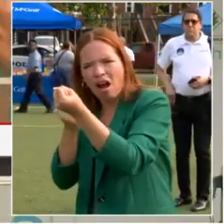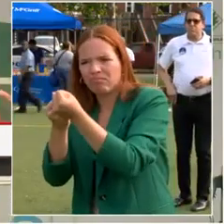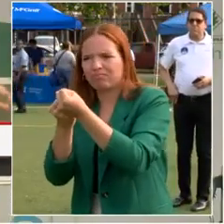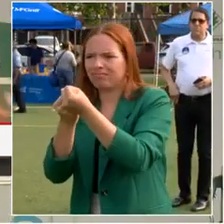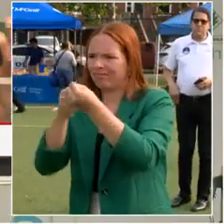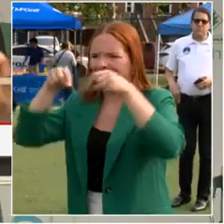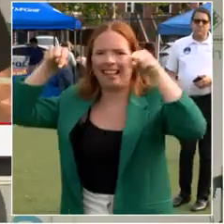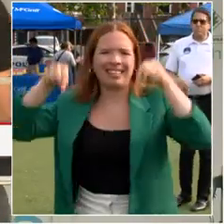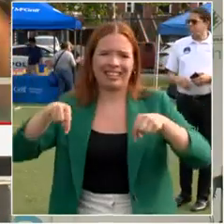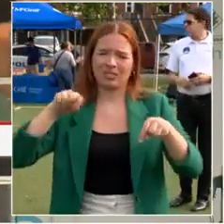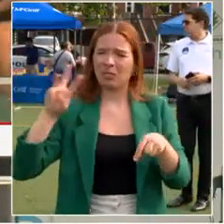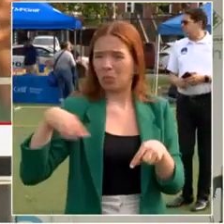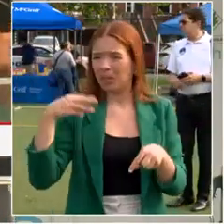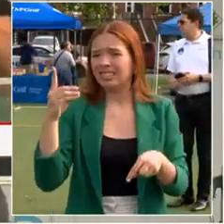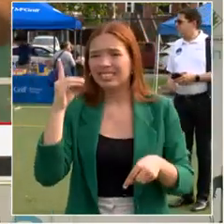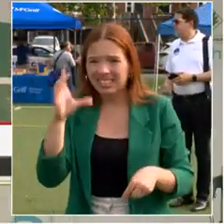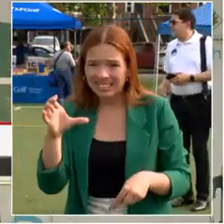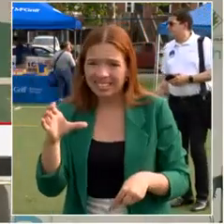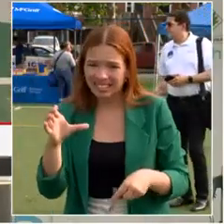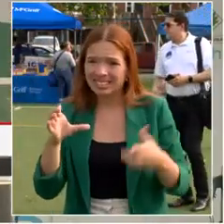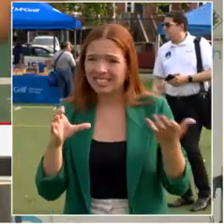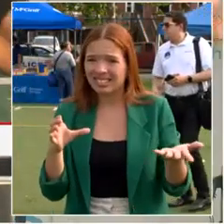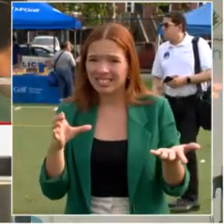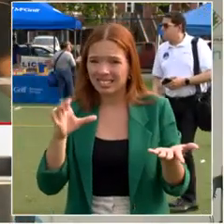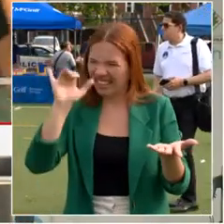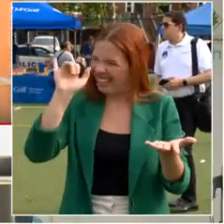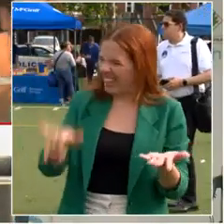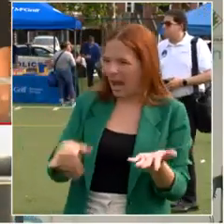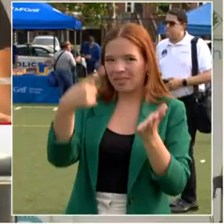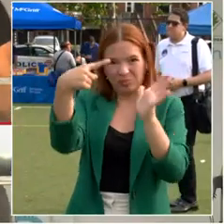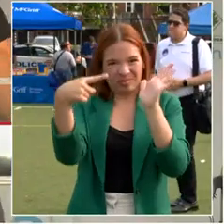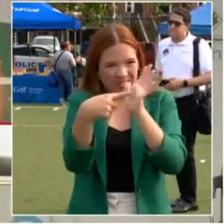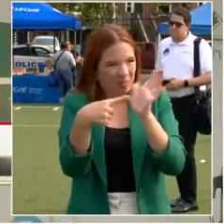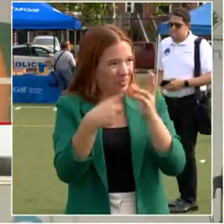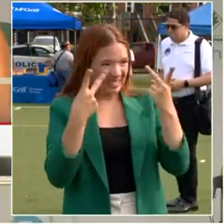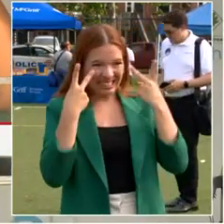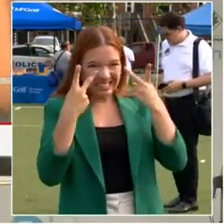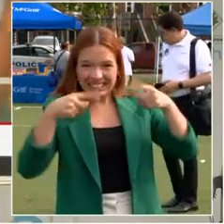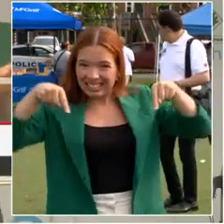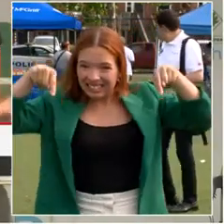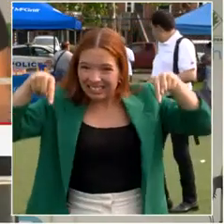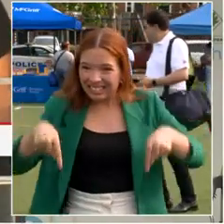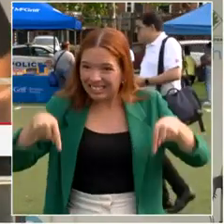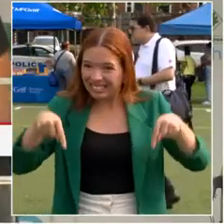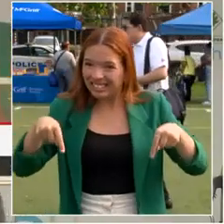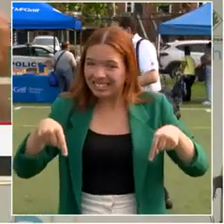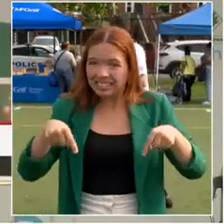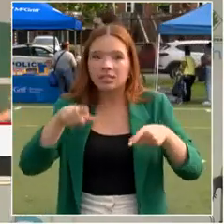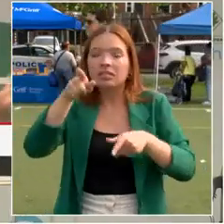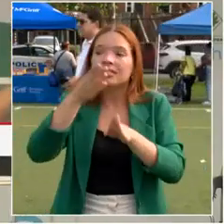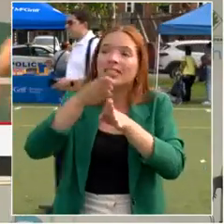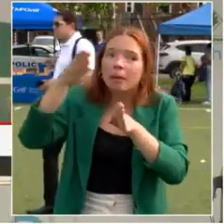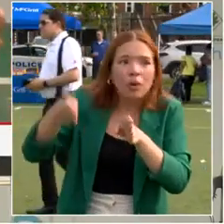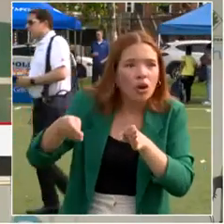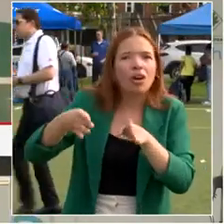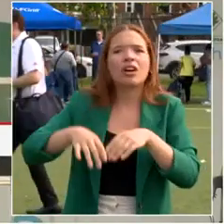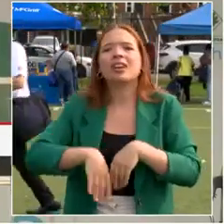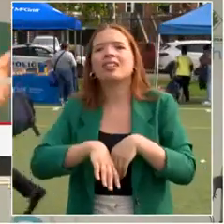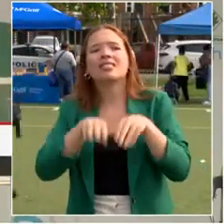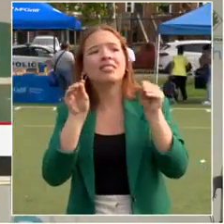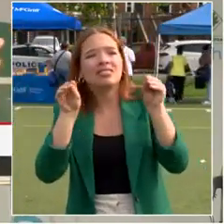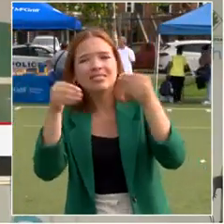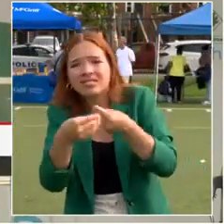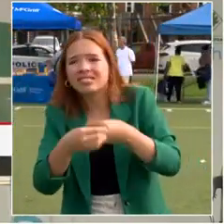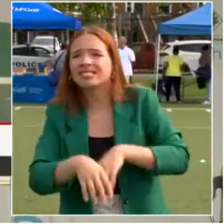is a demonstration of that, of government, partners, neighbors, community organizations, all coming